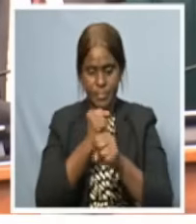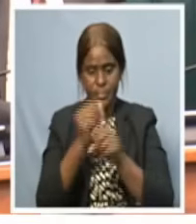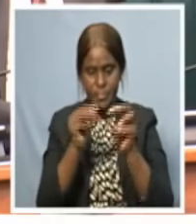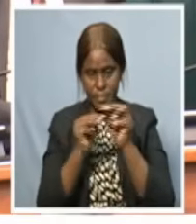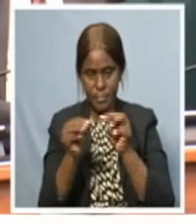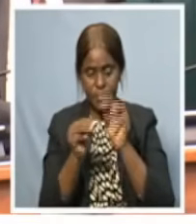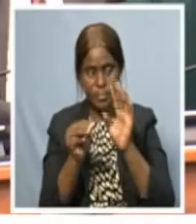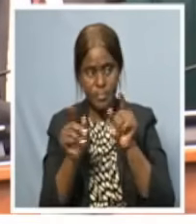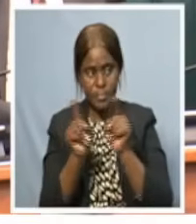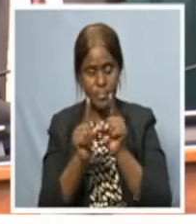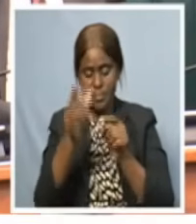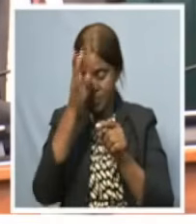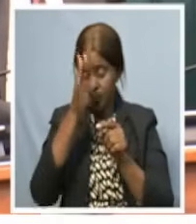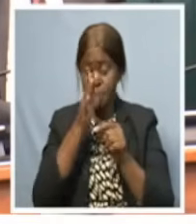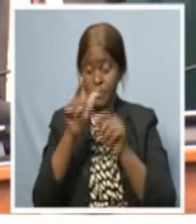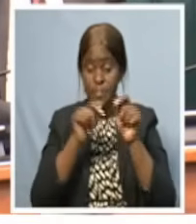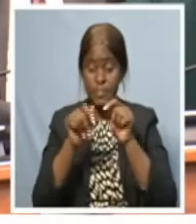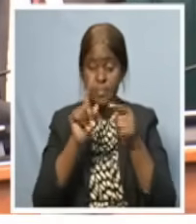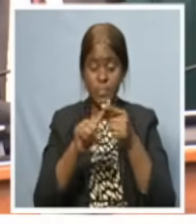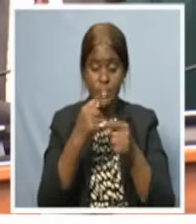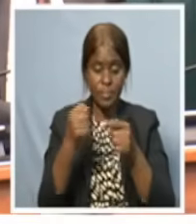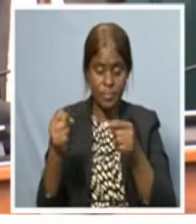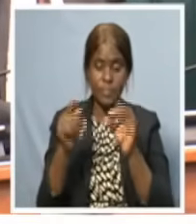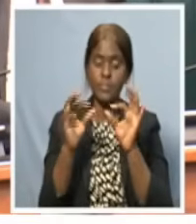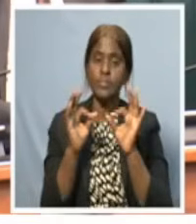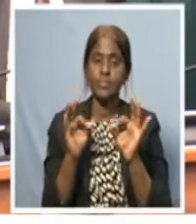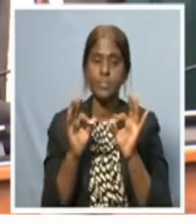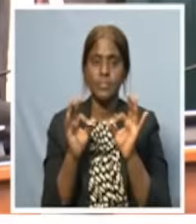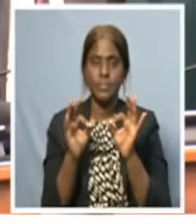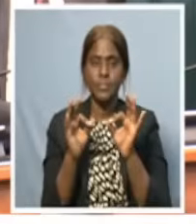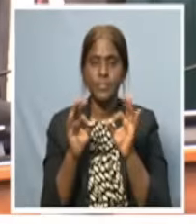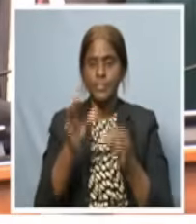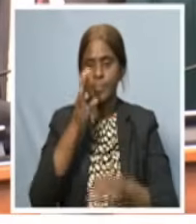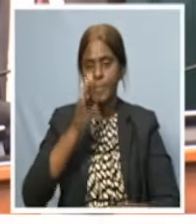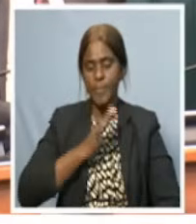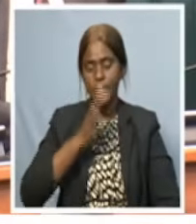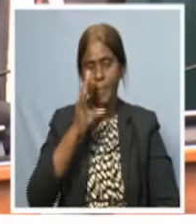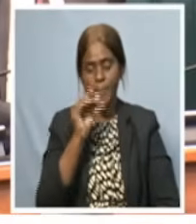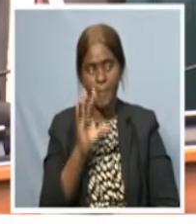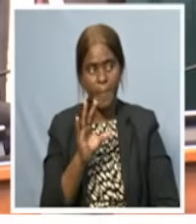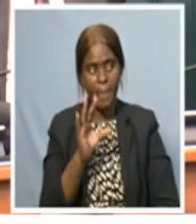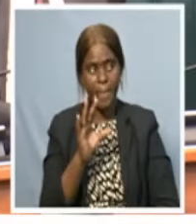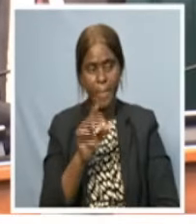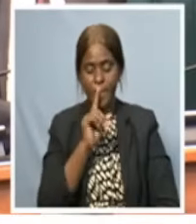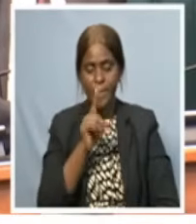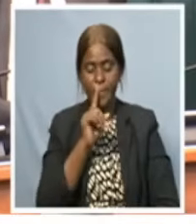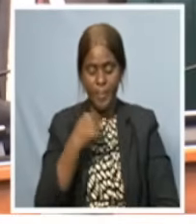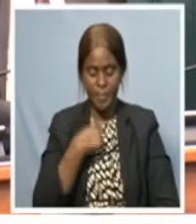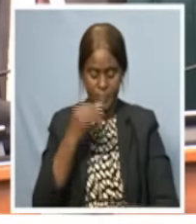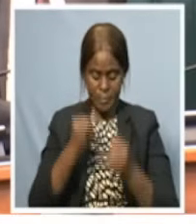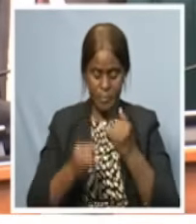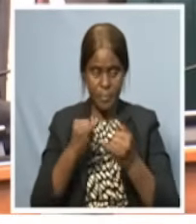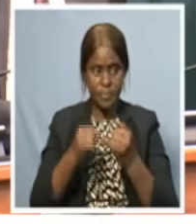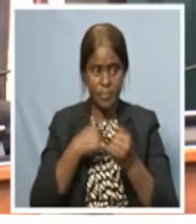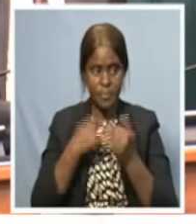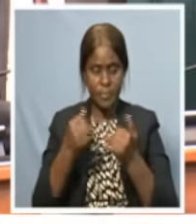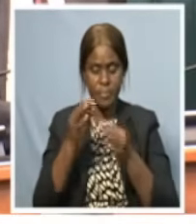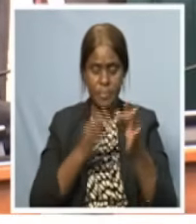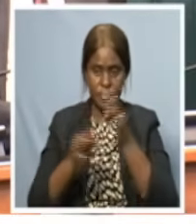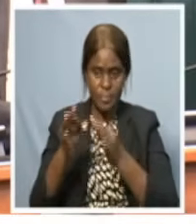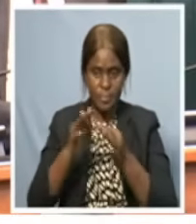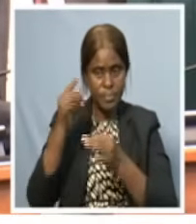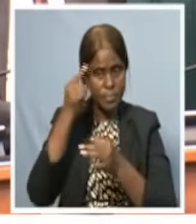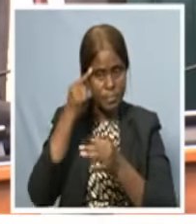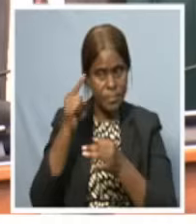manage parental control tools effectively. Madam Speaker, as I conclude, allow me to state